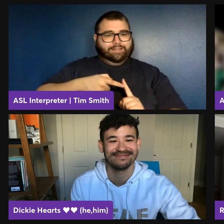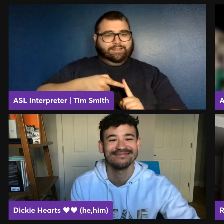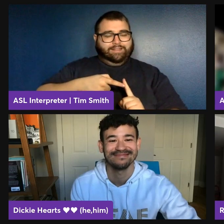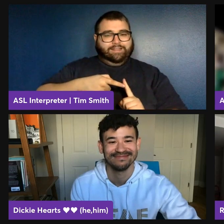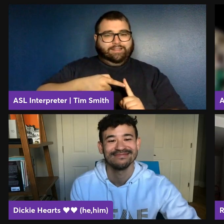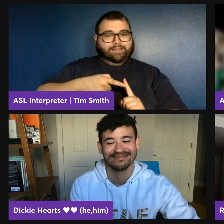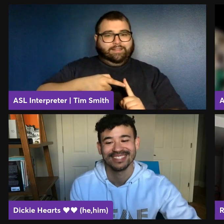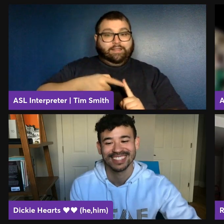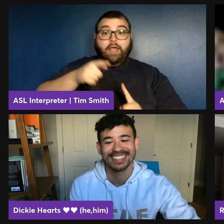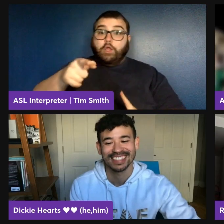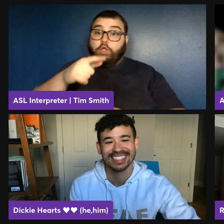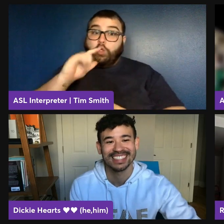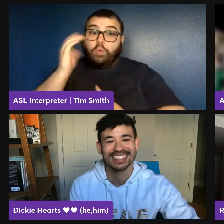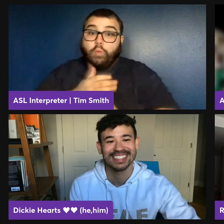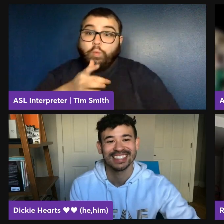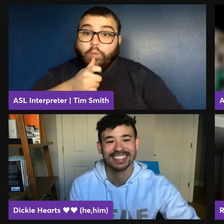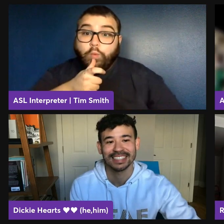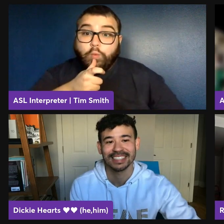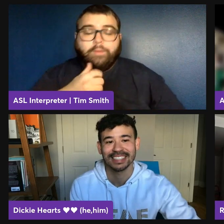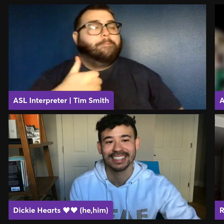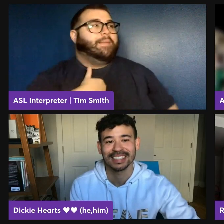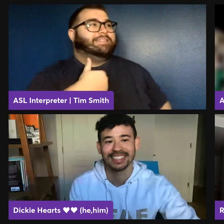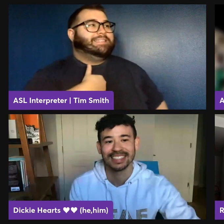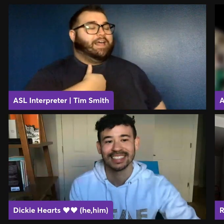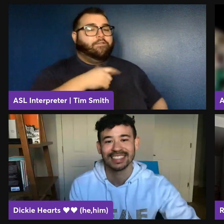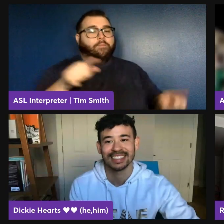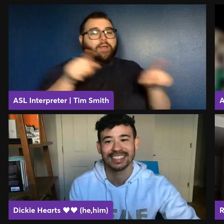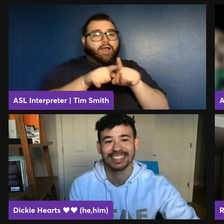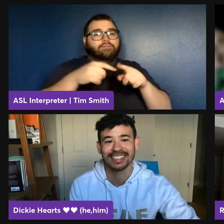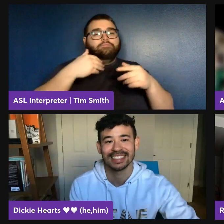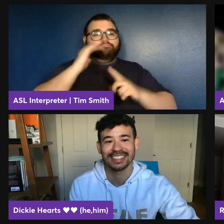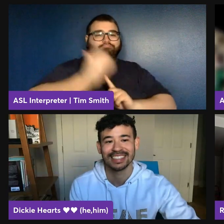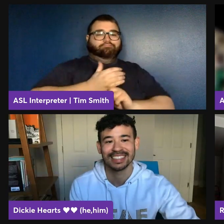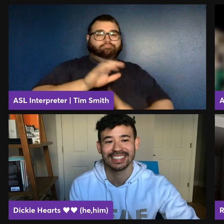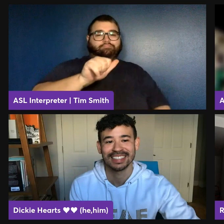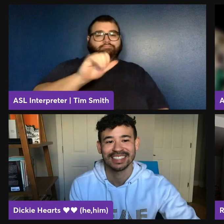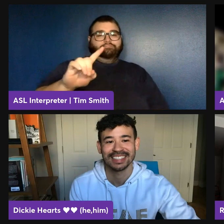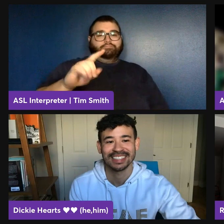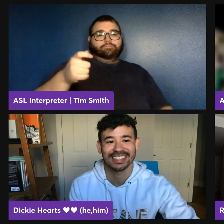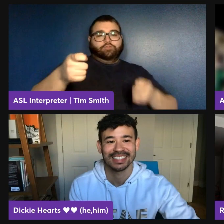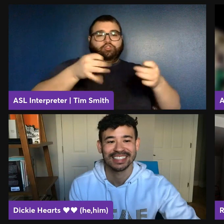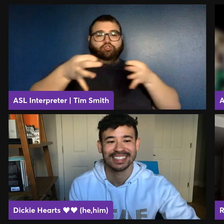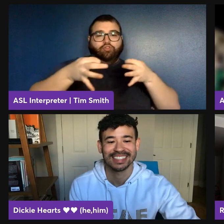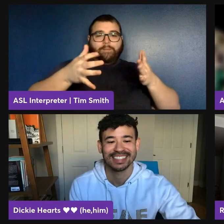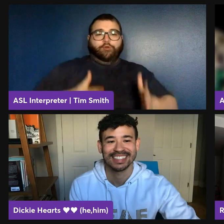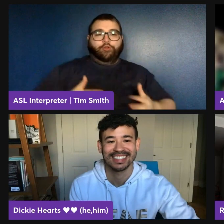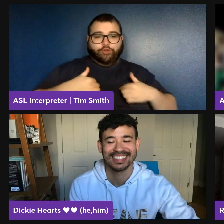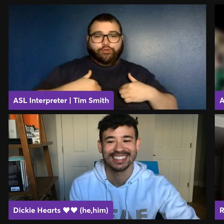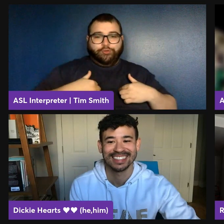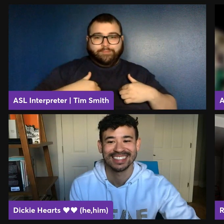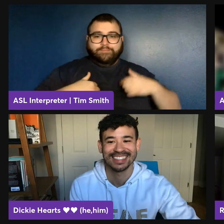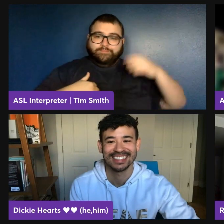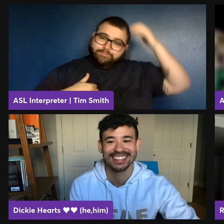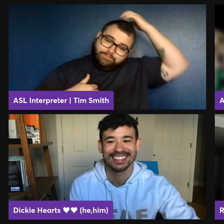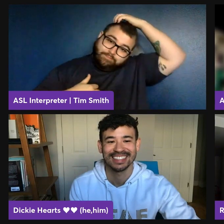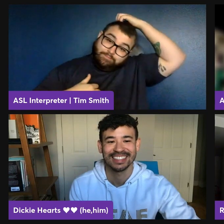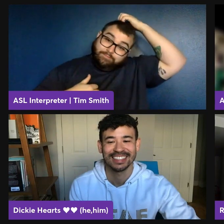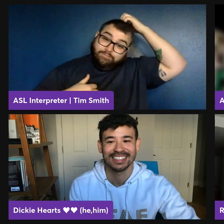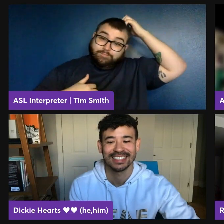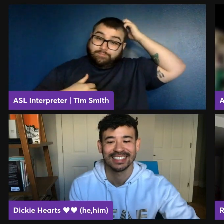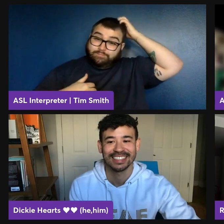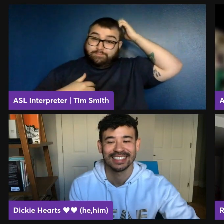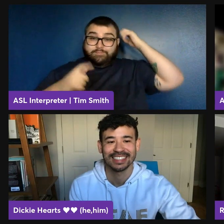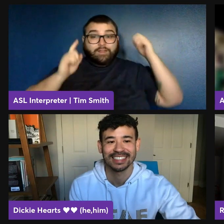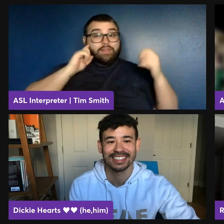And you play? I play myself, but I'm also describing everyone. So that's fun. And I think today